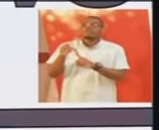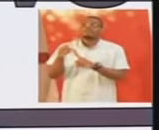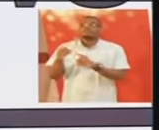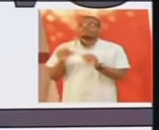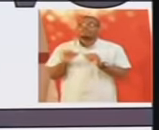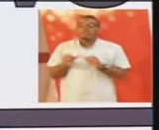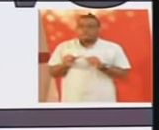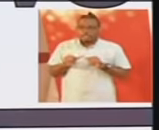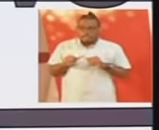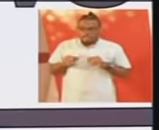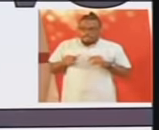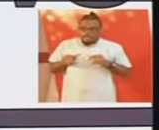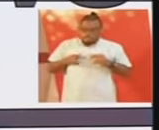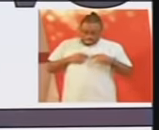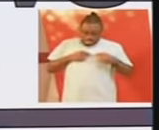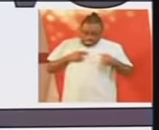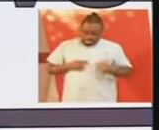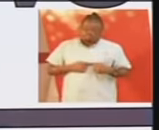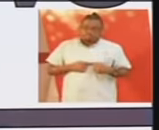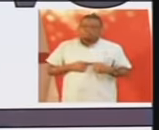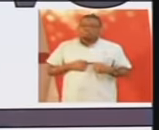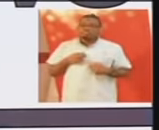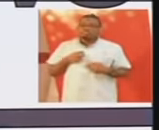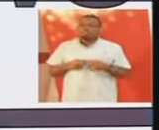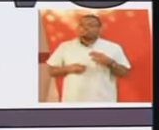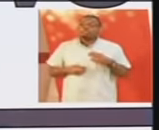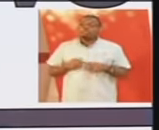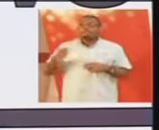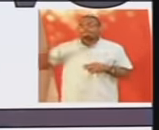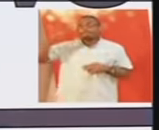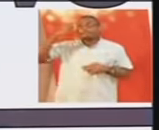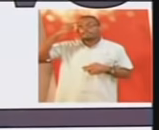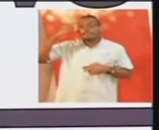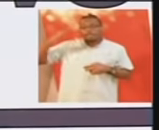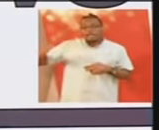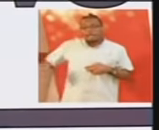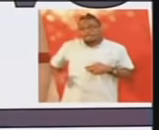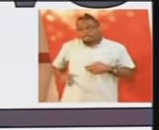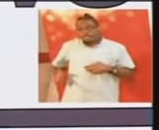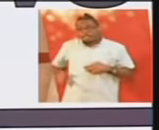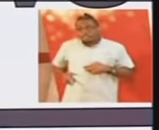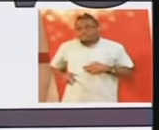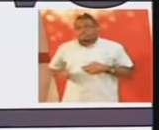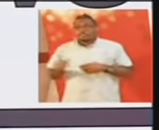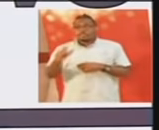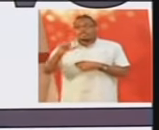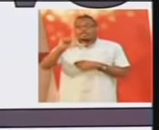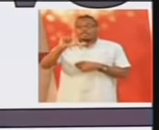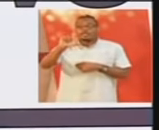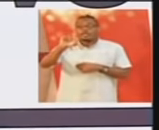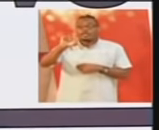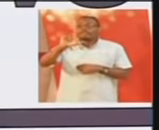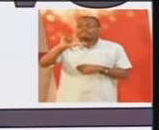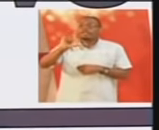to your heart, to your brain and kidneys and liver, and it will still kill your auntie and your uncle.